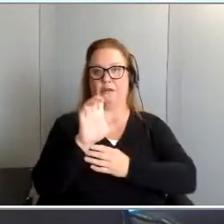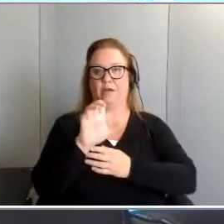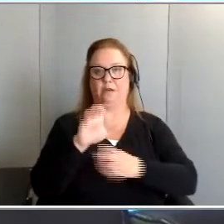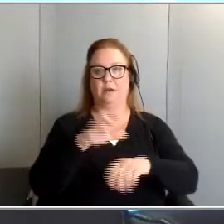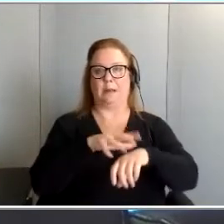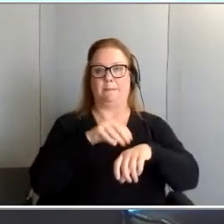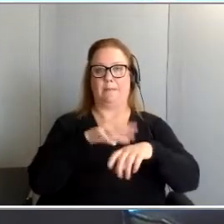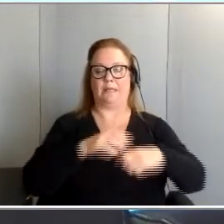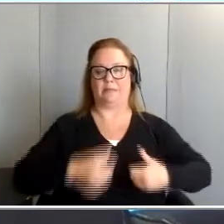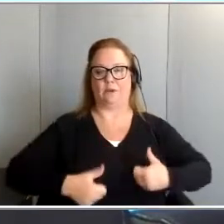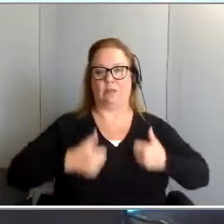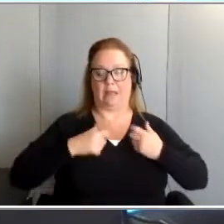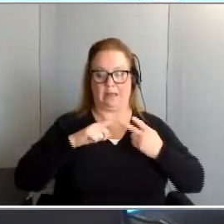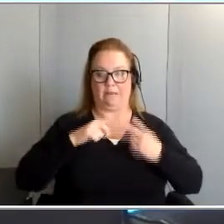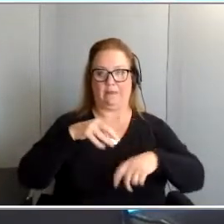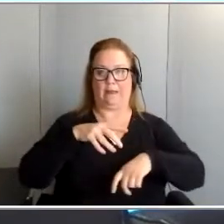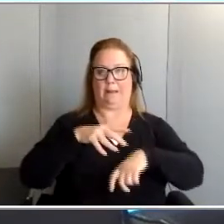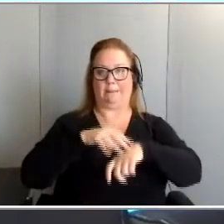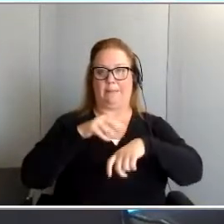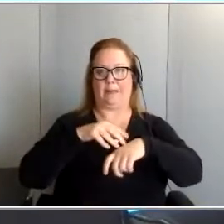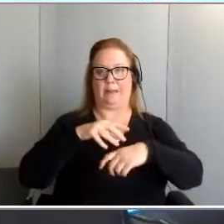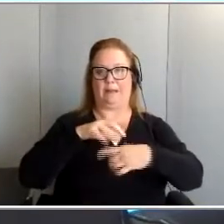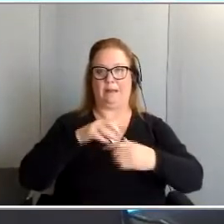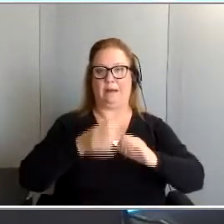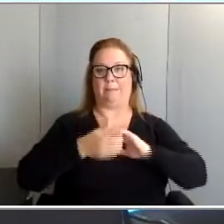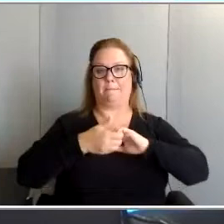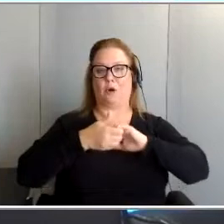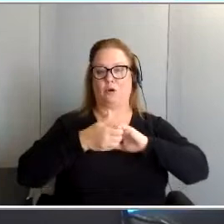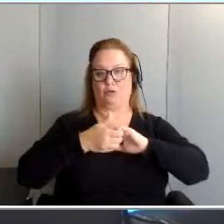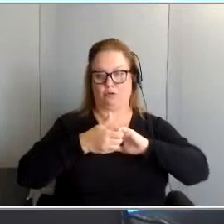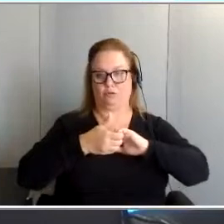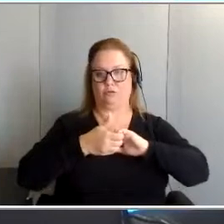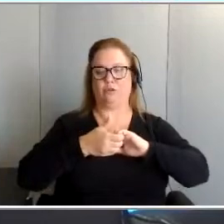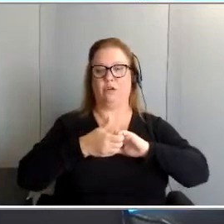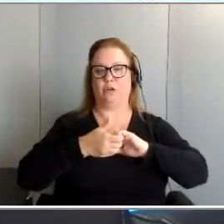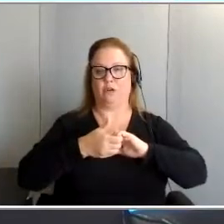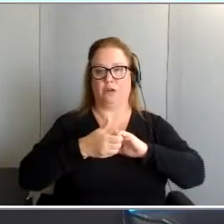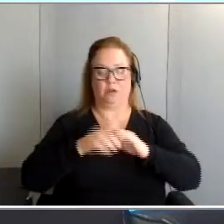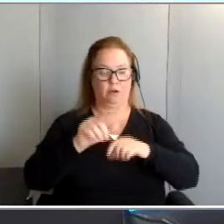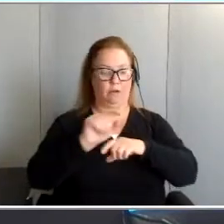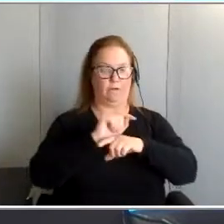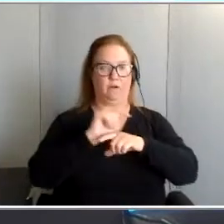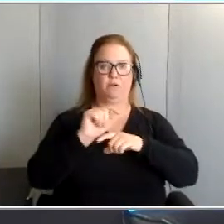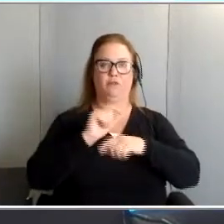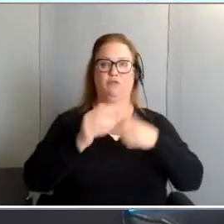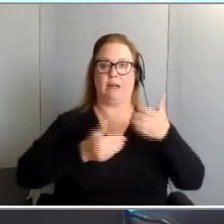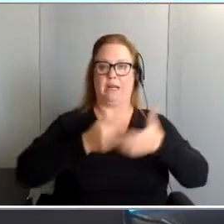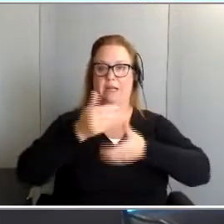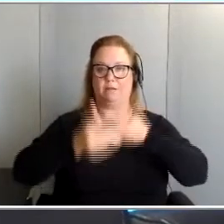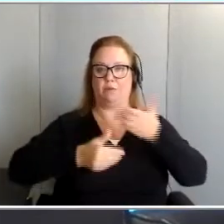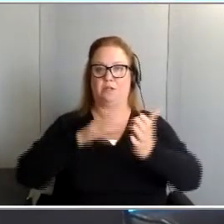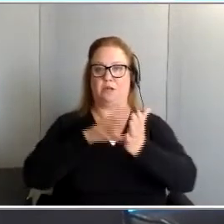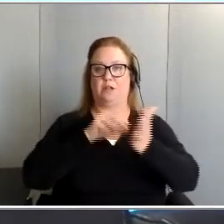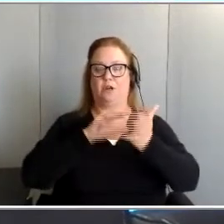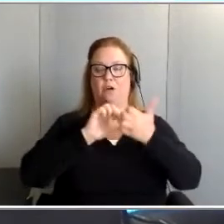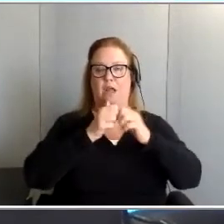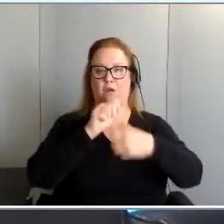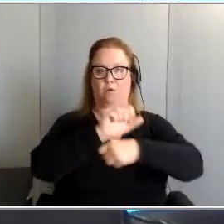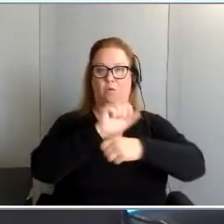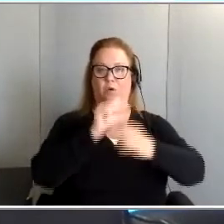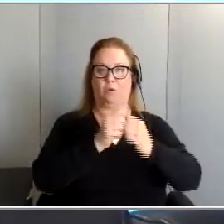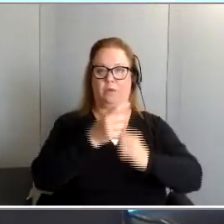Partners, both. I'm involved with Pet Partners, and you go through a training process and learn how to work with your dog and